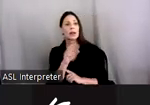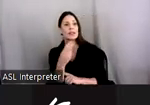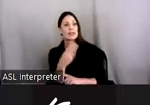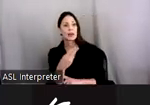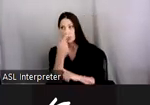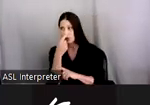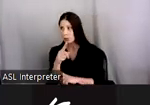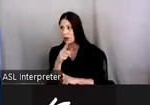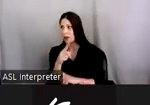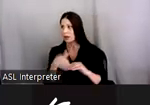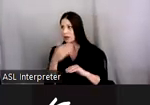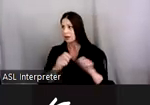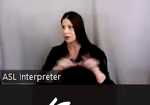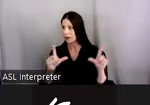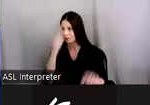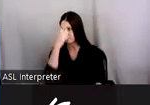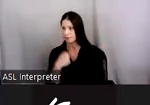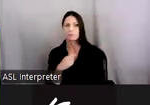me?